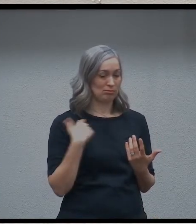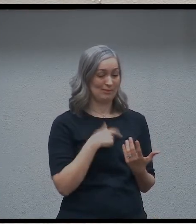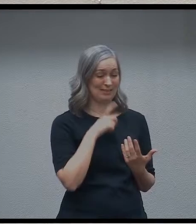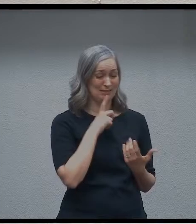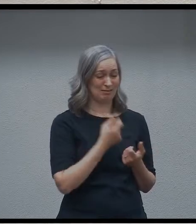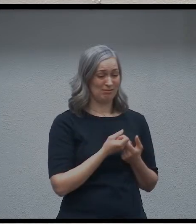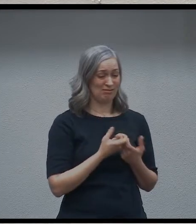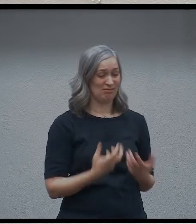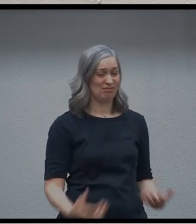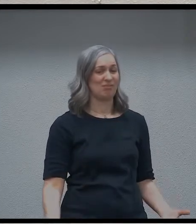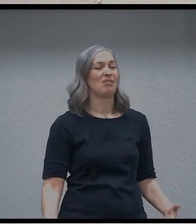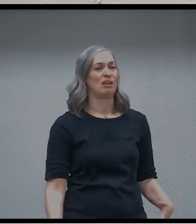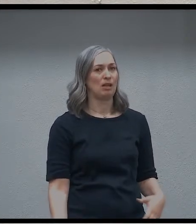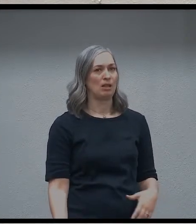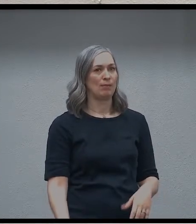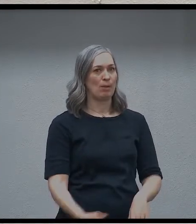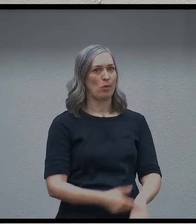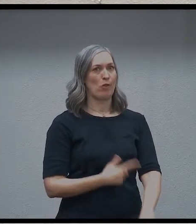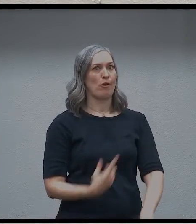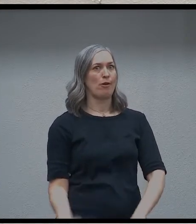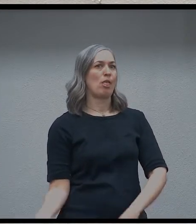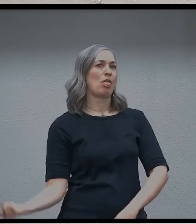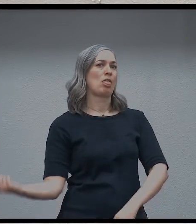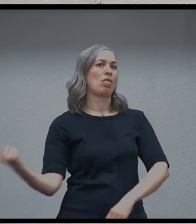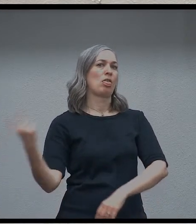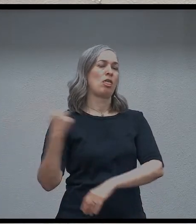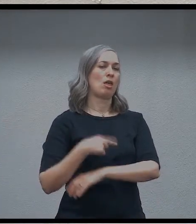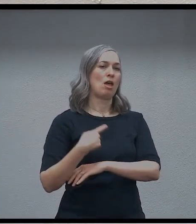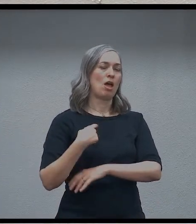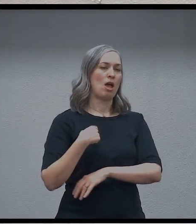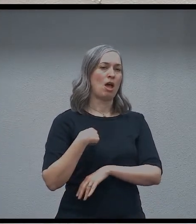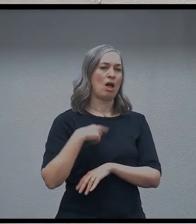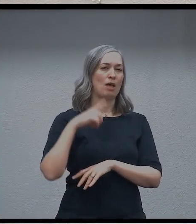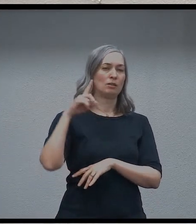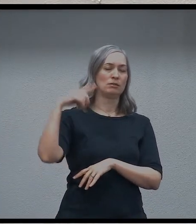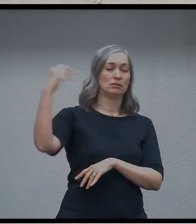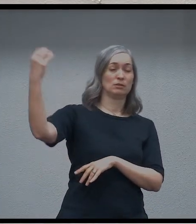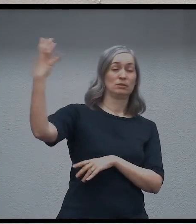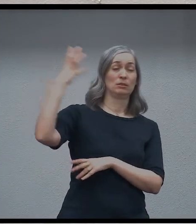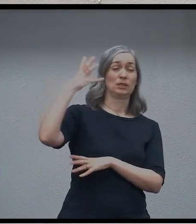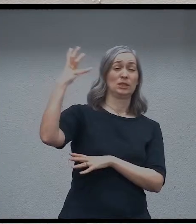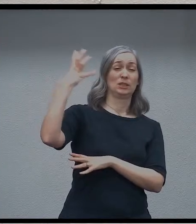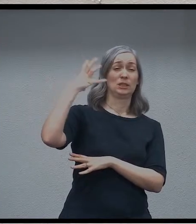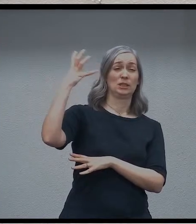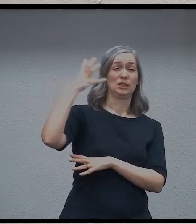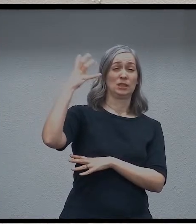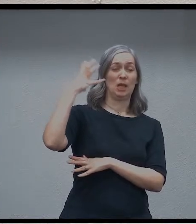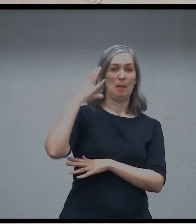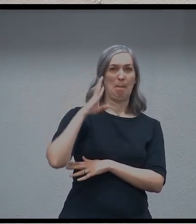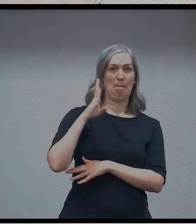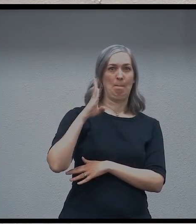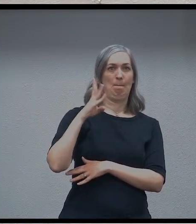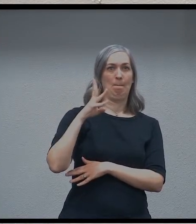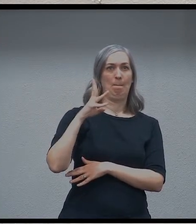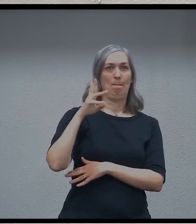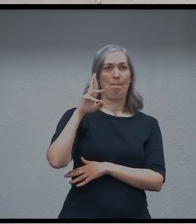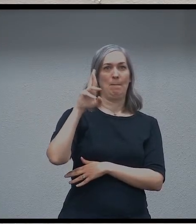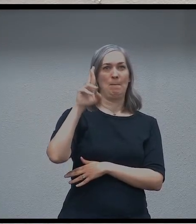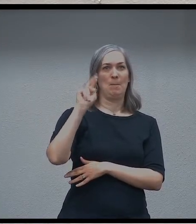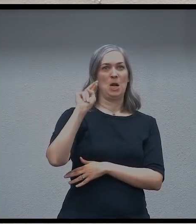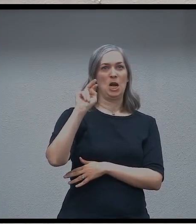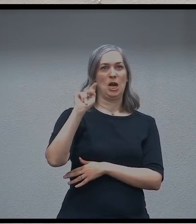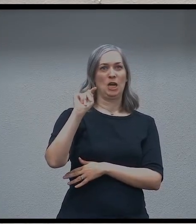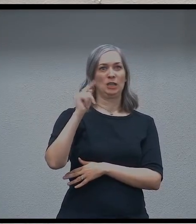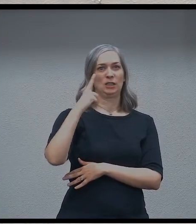were after the days were over. I got pretty badly burnt in the sun, but by the end of it, when we were